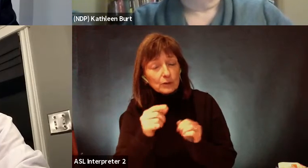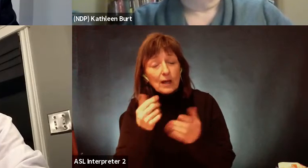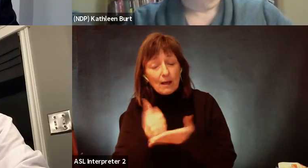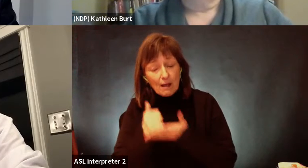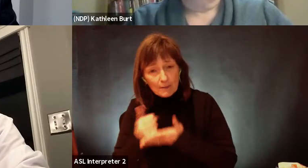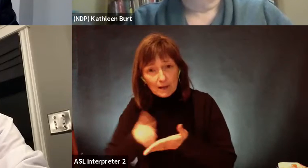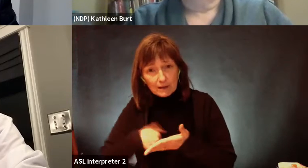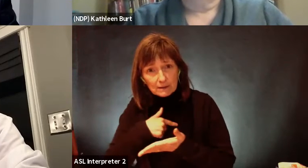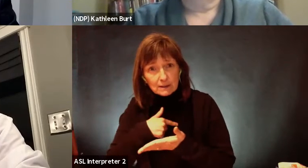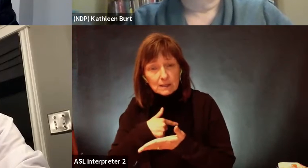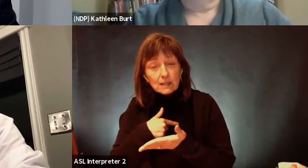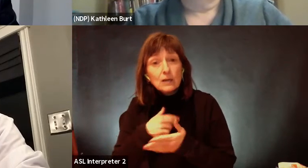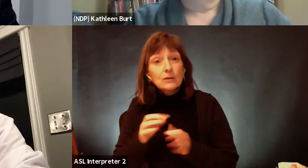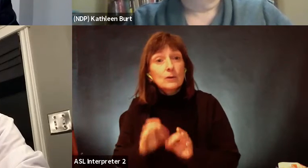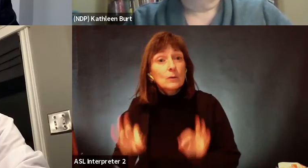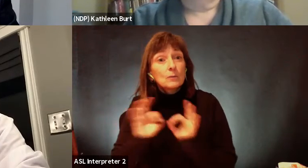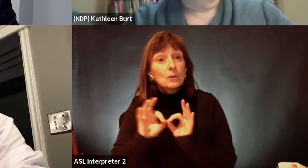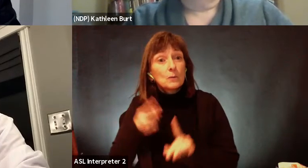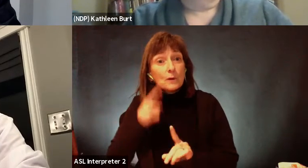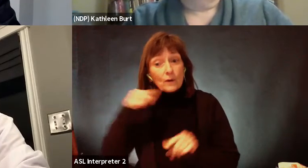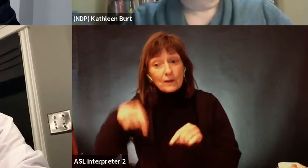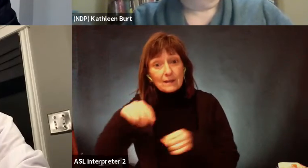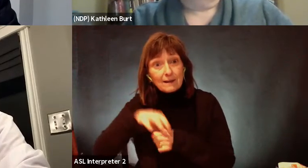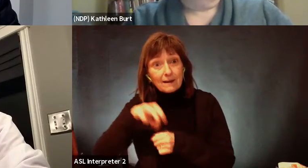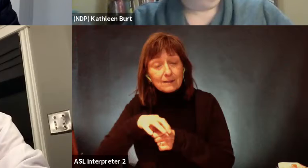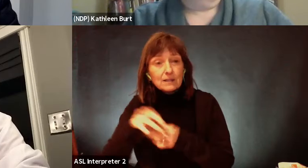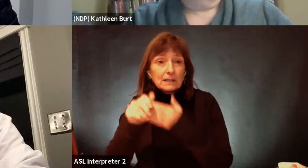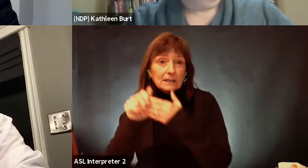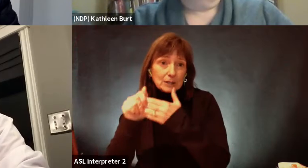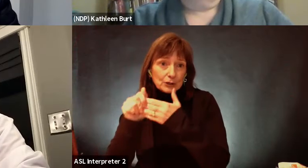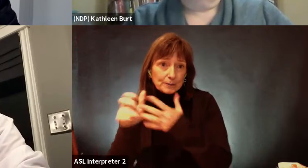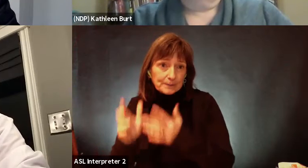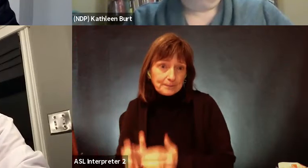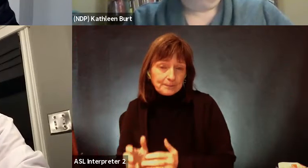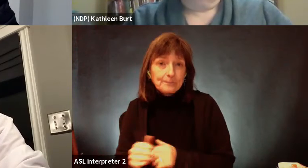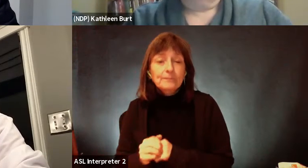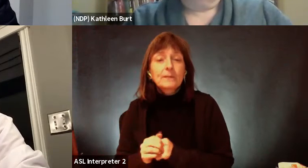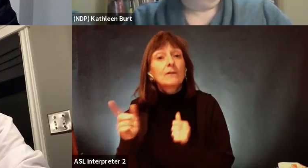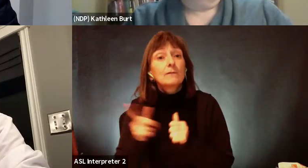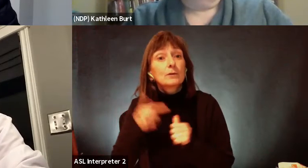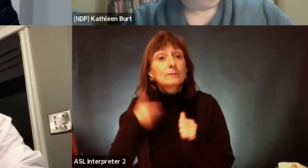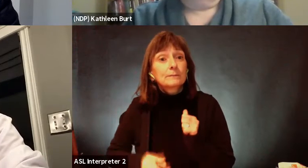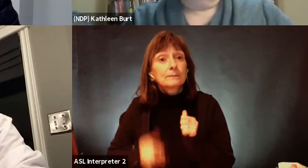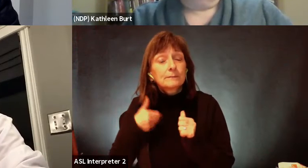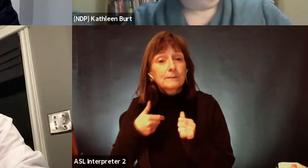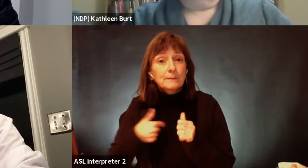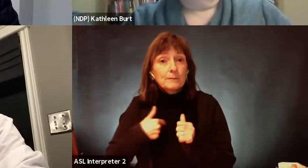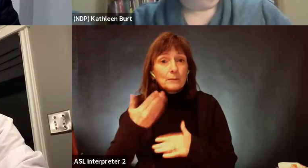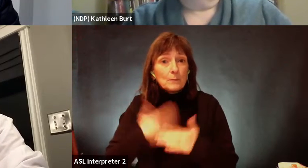about leadership, and I will address that in a moment. First, allow me to introduce myself. I was born and raised in Harbour